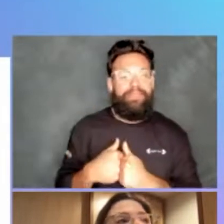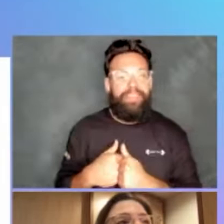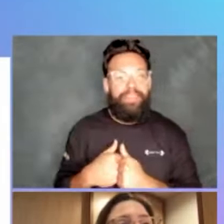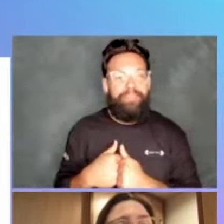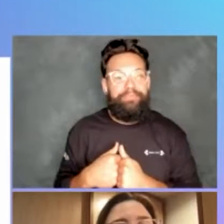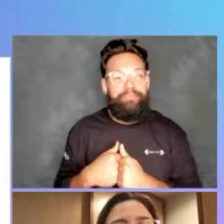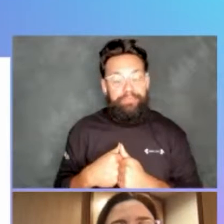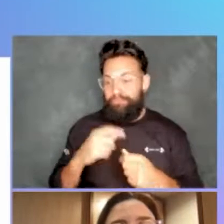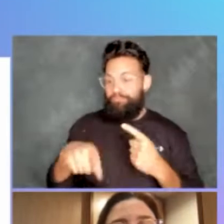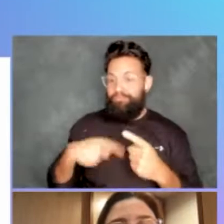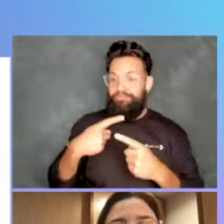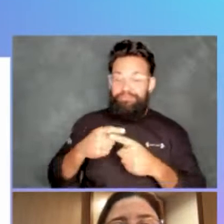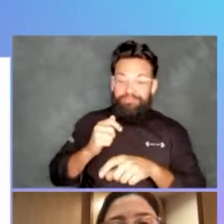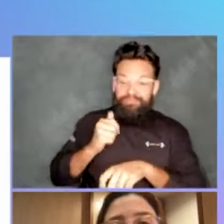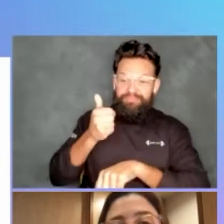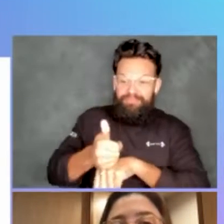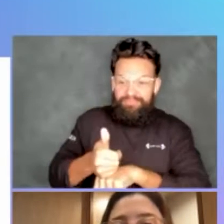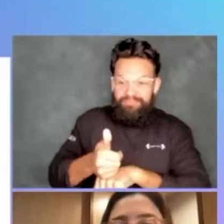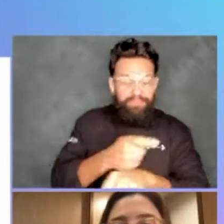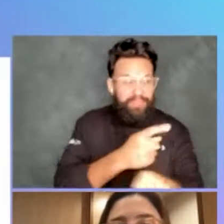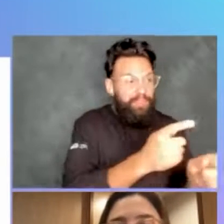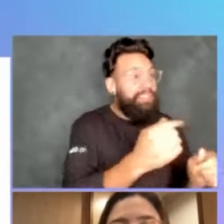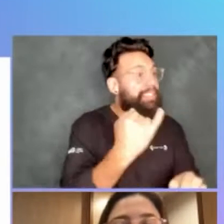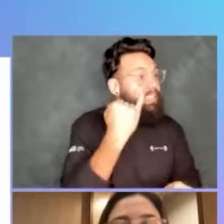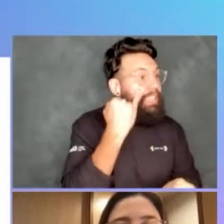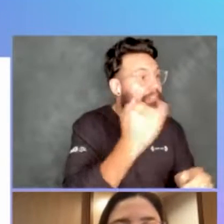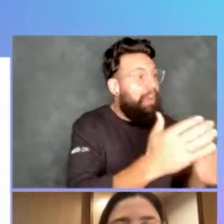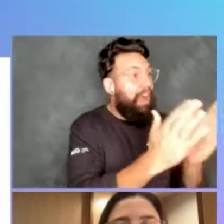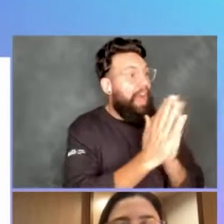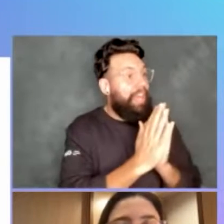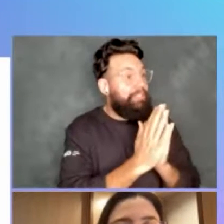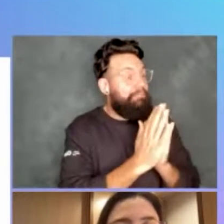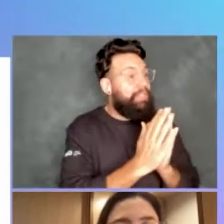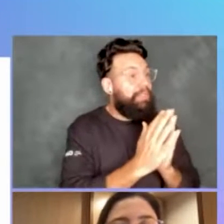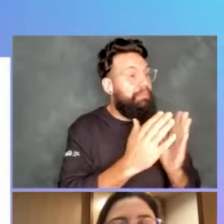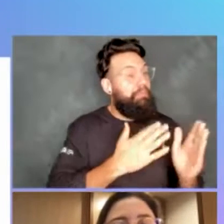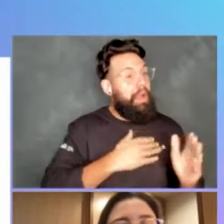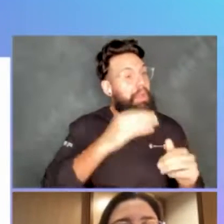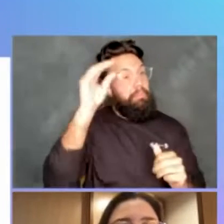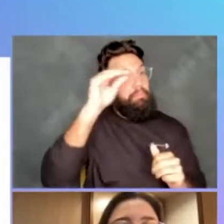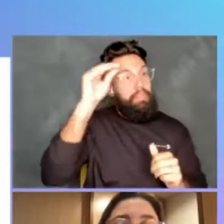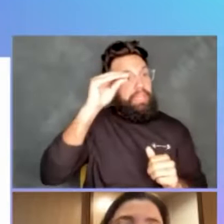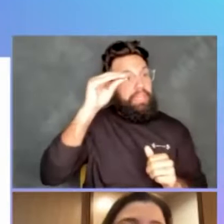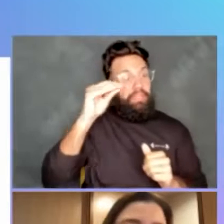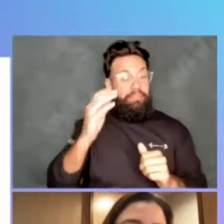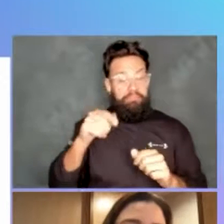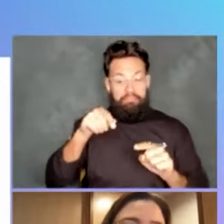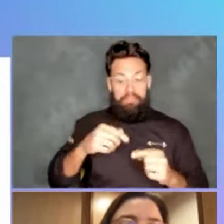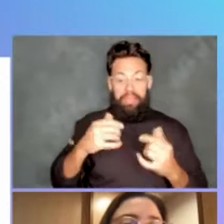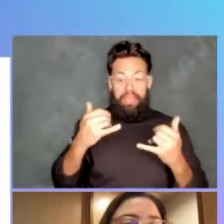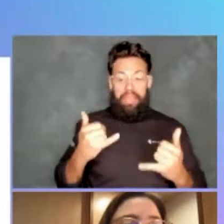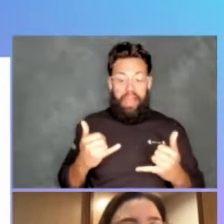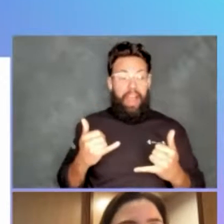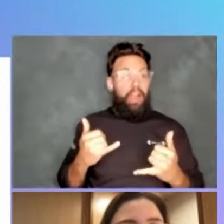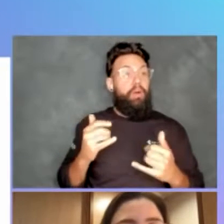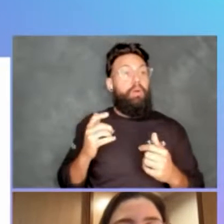thought the training program would look like, I would not have described where we are today and where we're heading. We're actually about to kick off a whole new